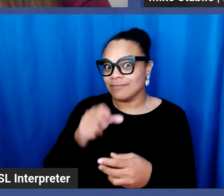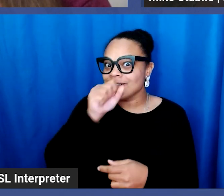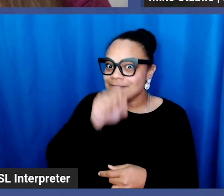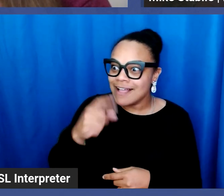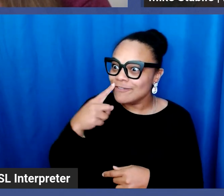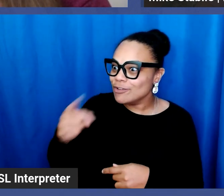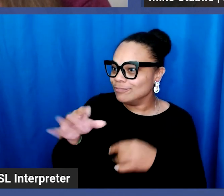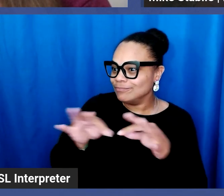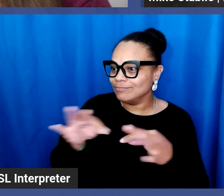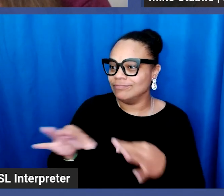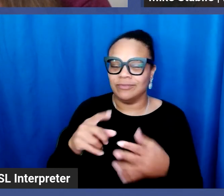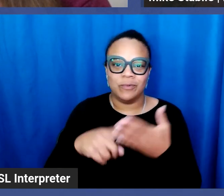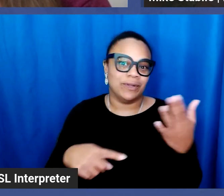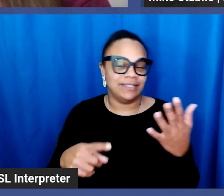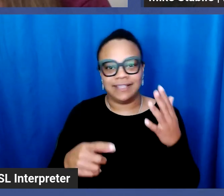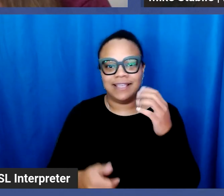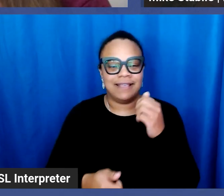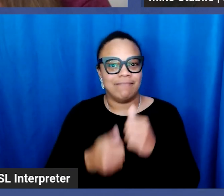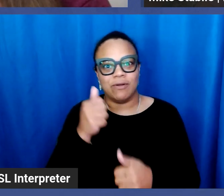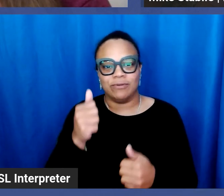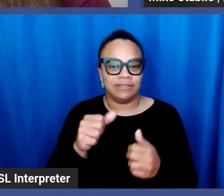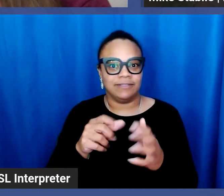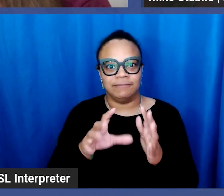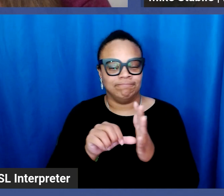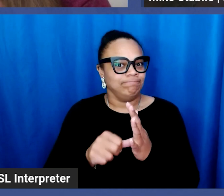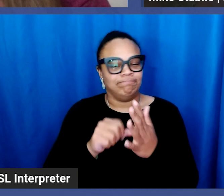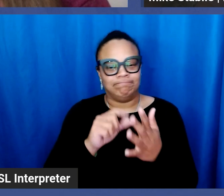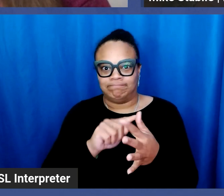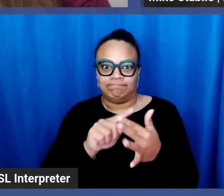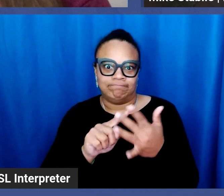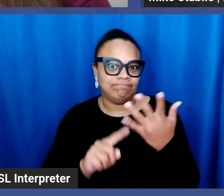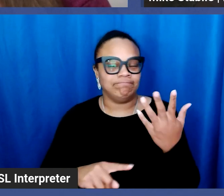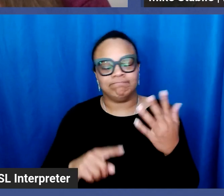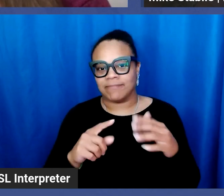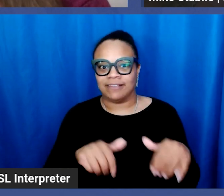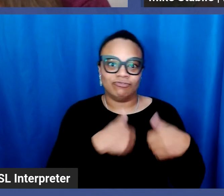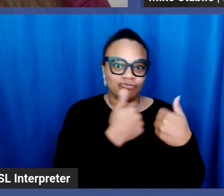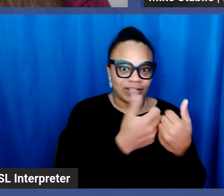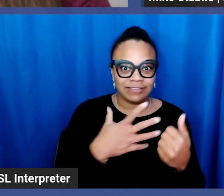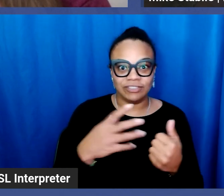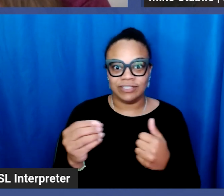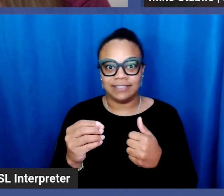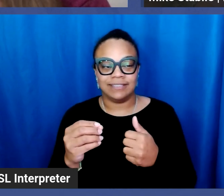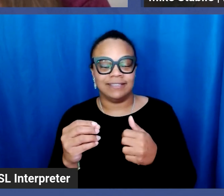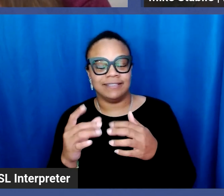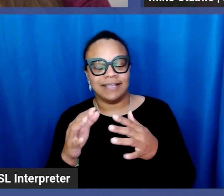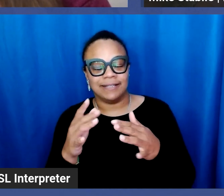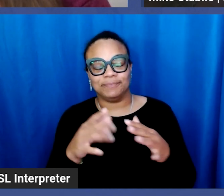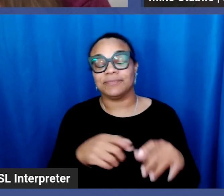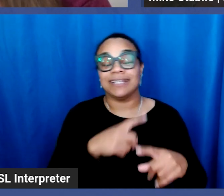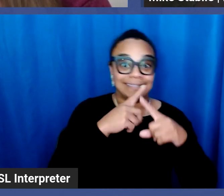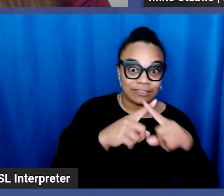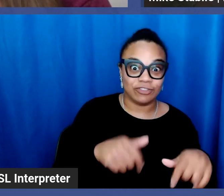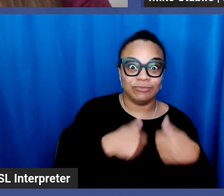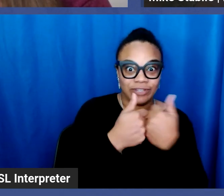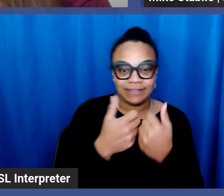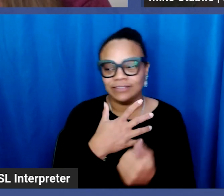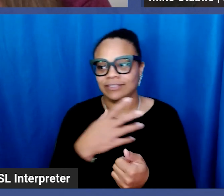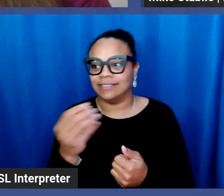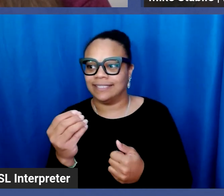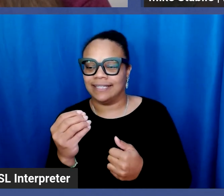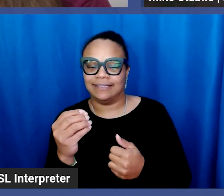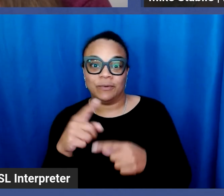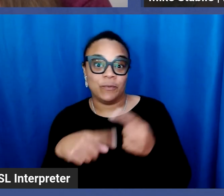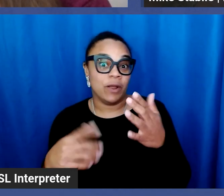what the highlights of 2024 have been. What are the challenges to the censorship challenges? What are